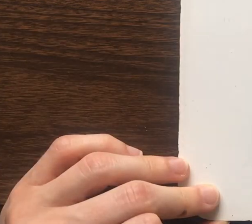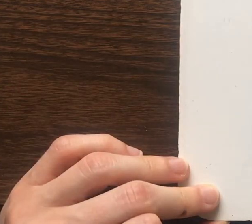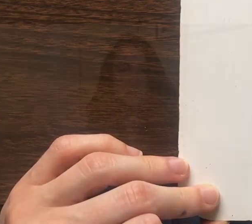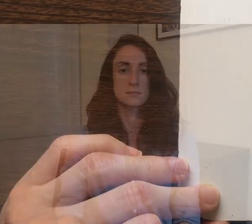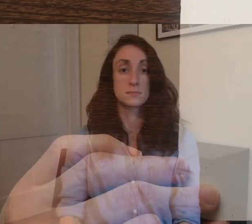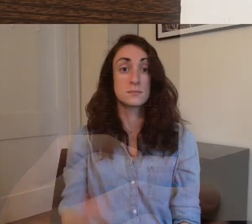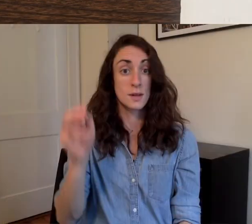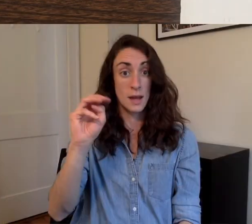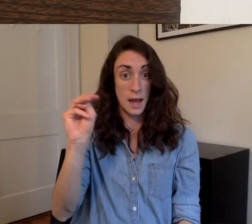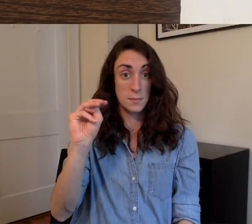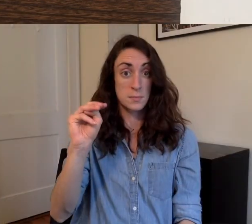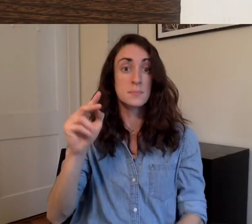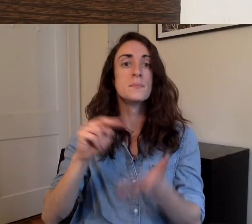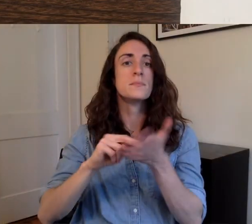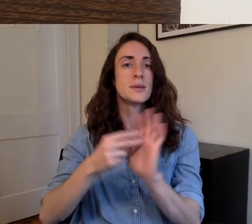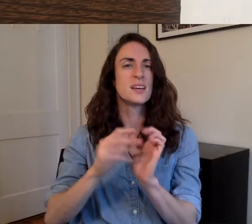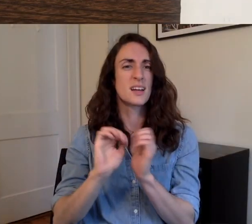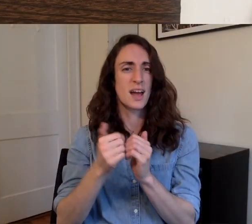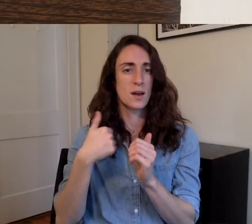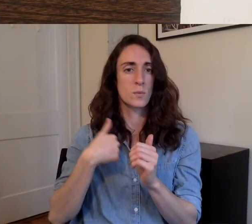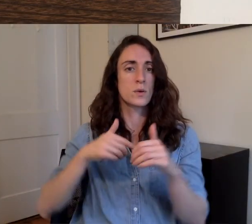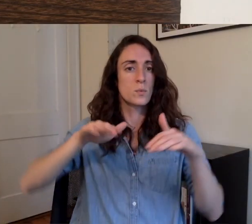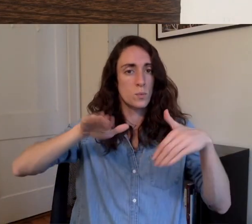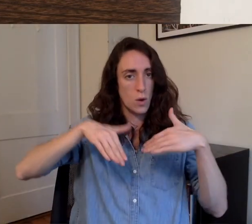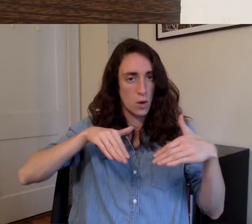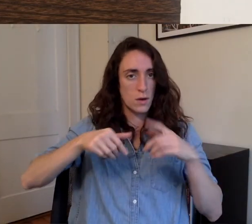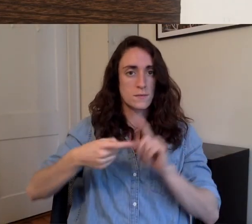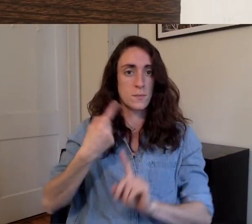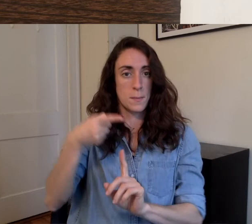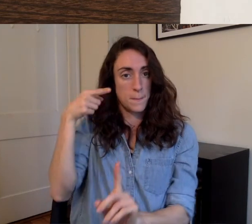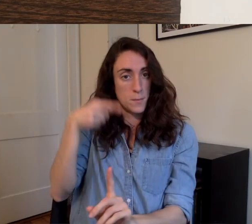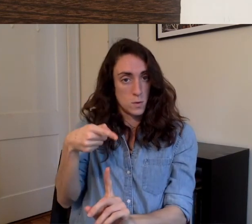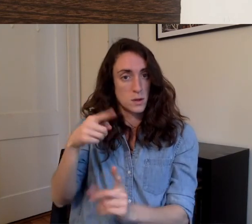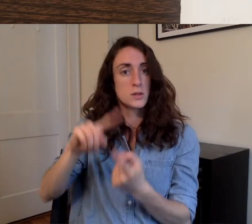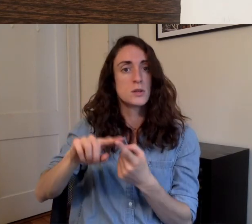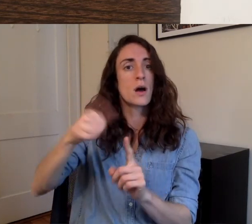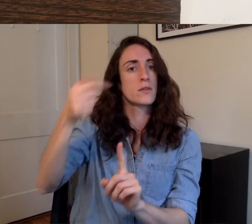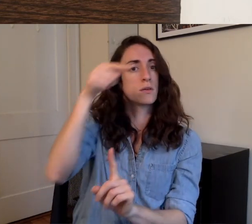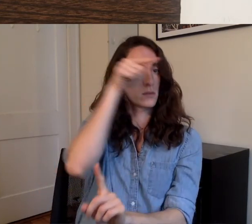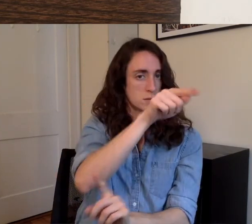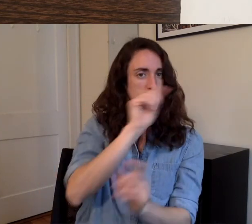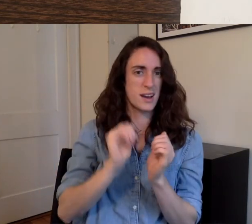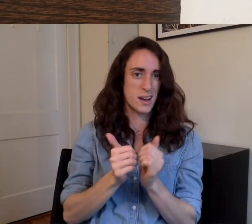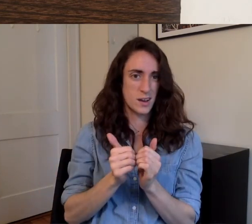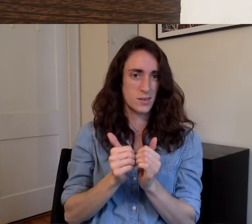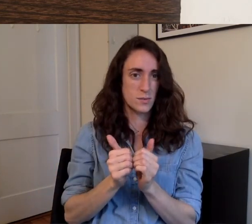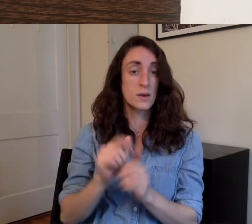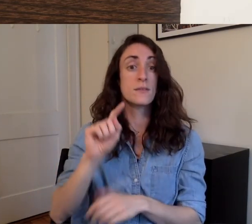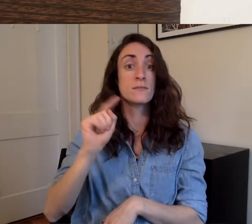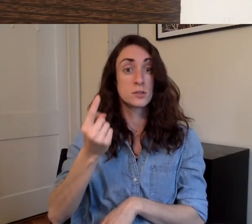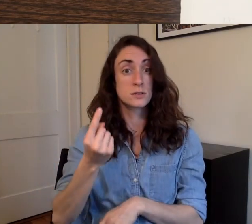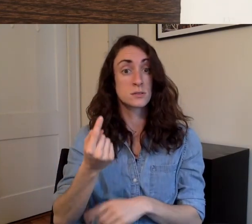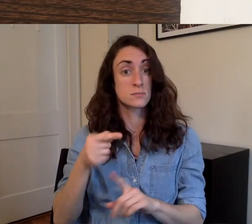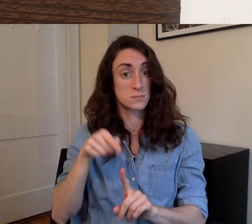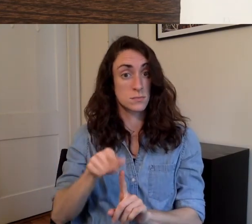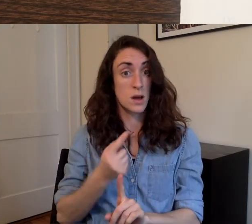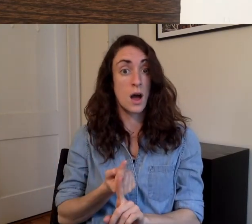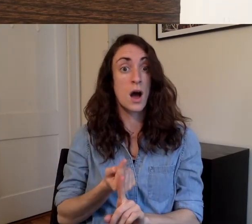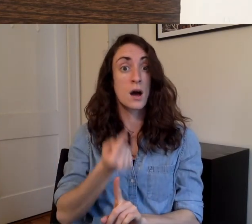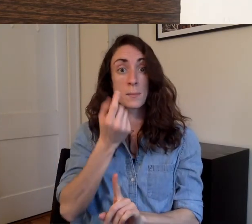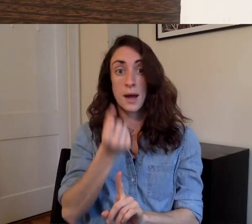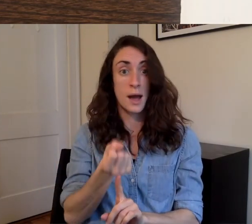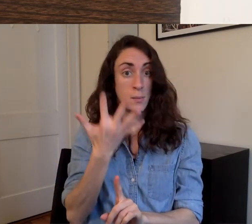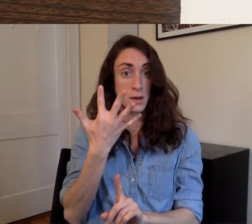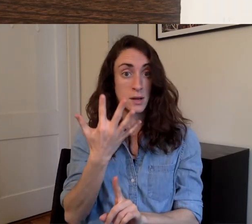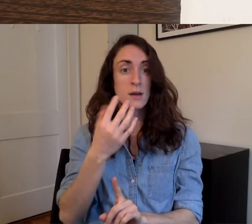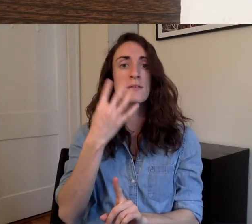So we can make note of that and just hold on to that for a second. And then m is how we move from one of these points to the other. So if we start